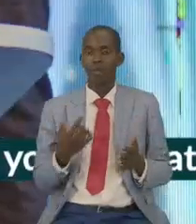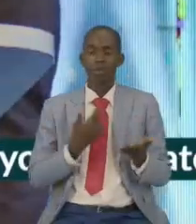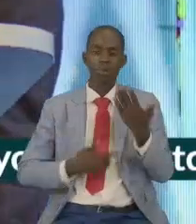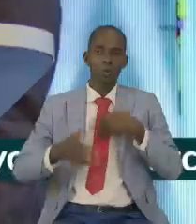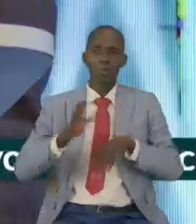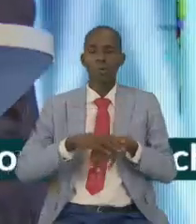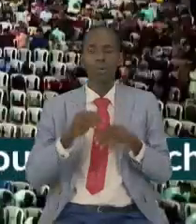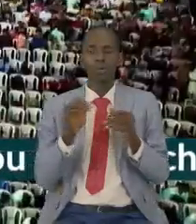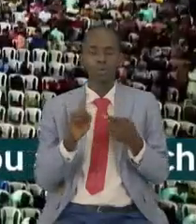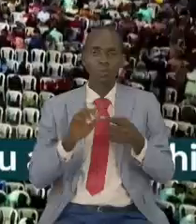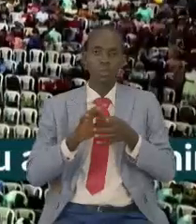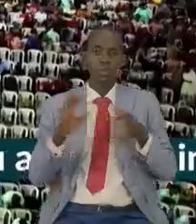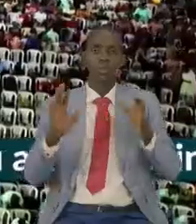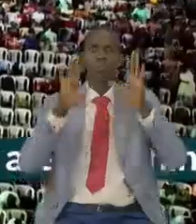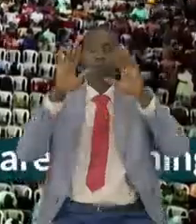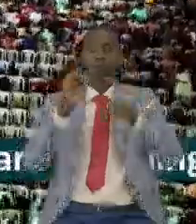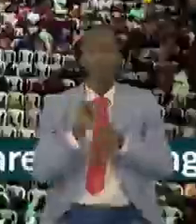in Jesus' name.